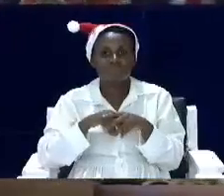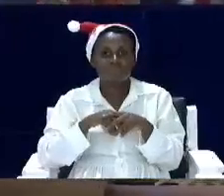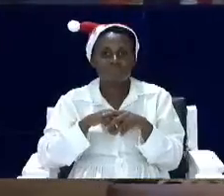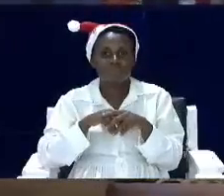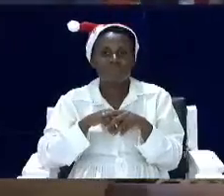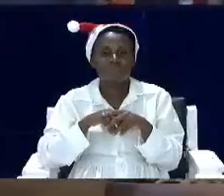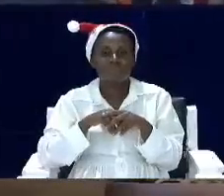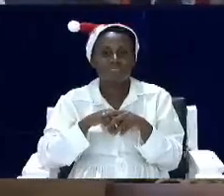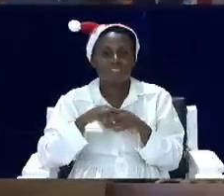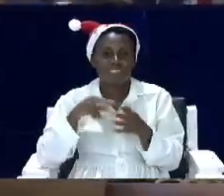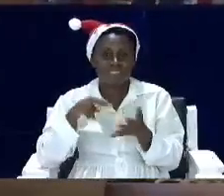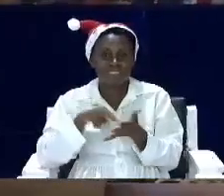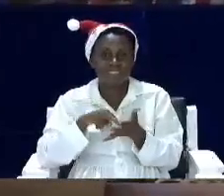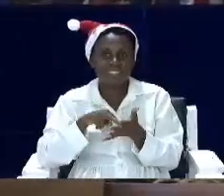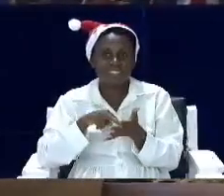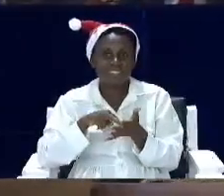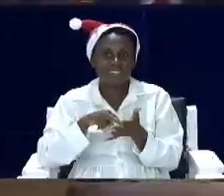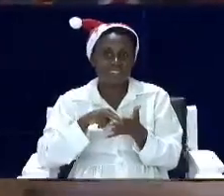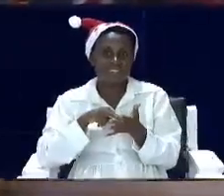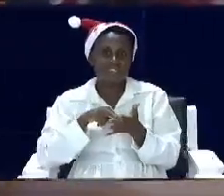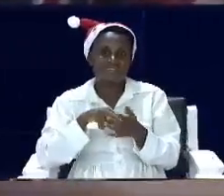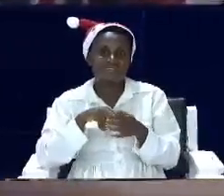Let's rise to our feet to pray.